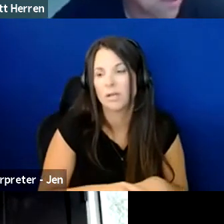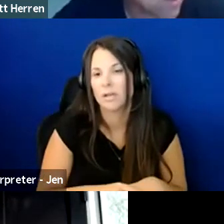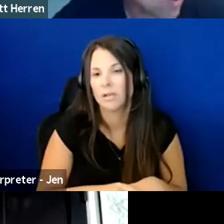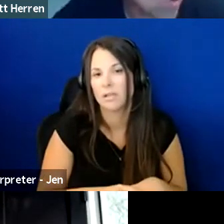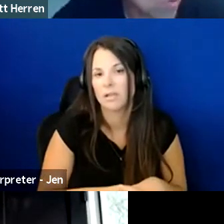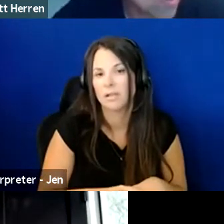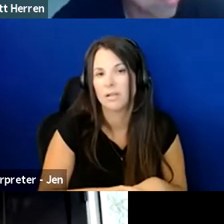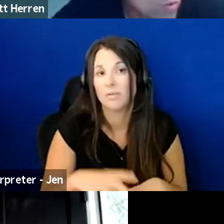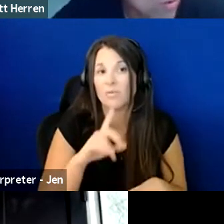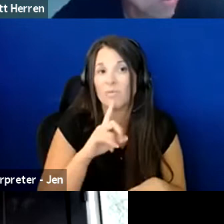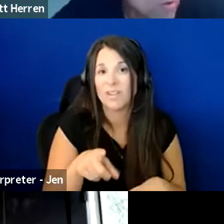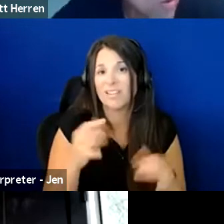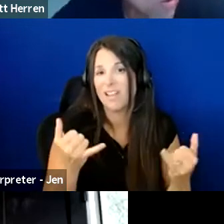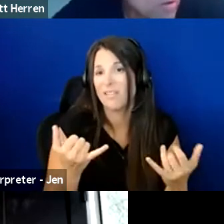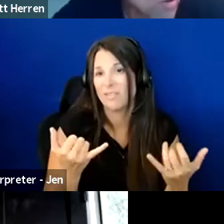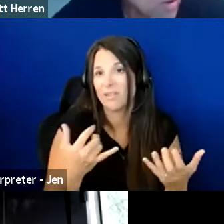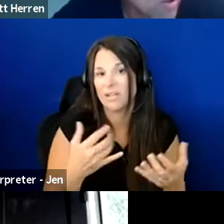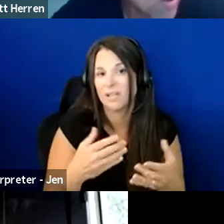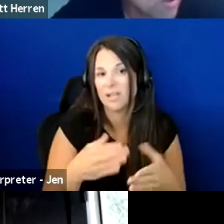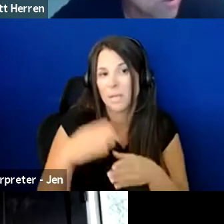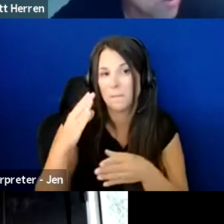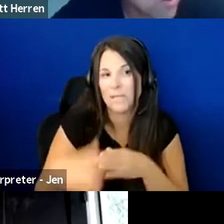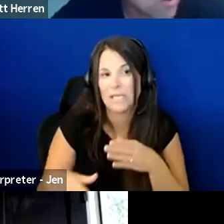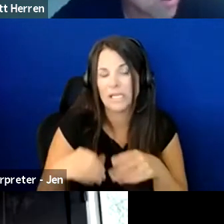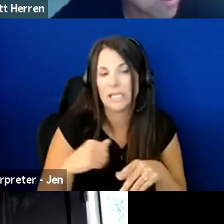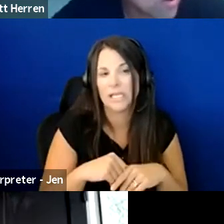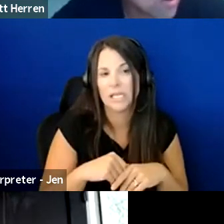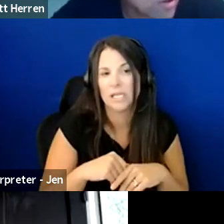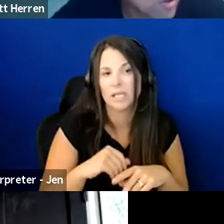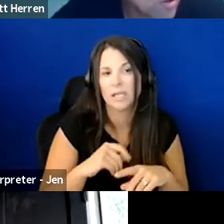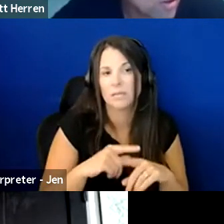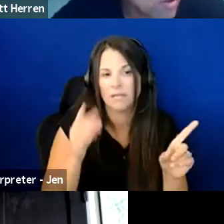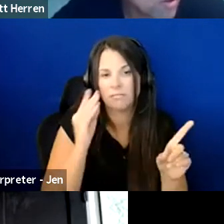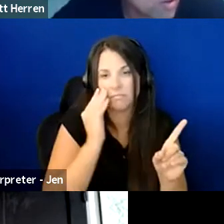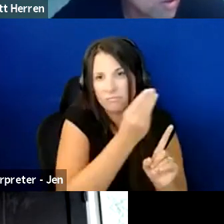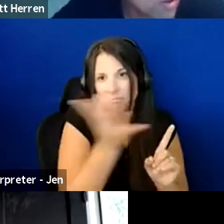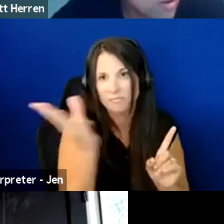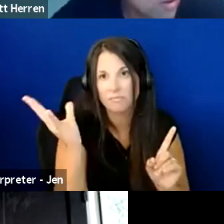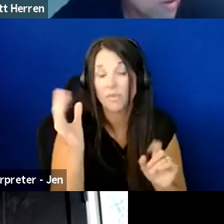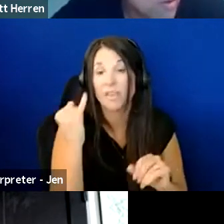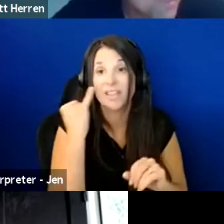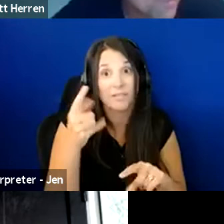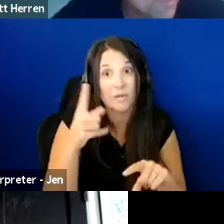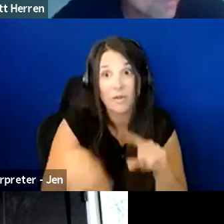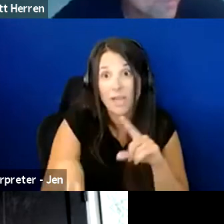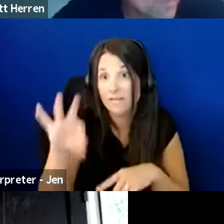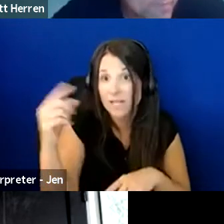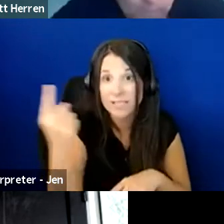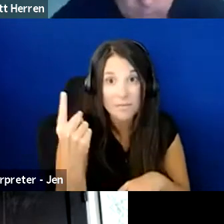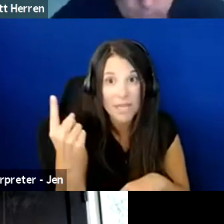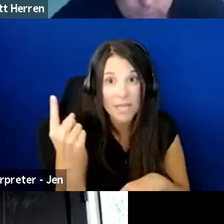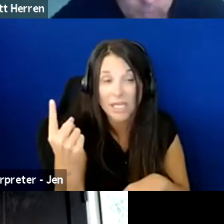are concluded. So just to let you know that anytime you can't find something, even if it did